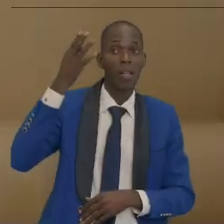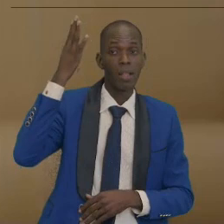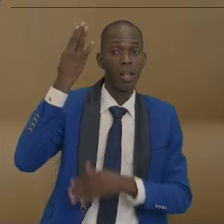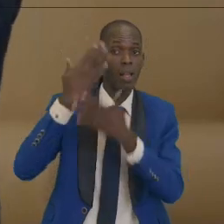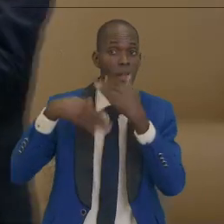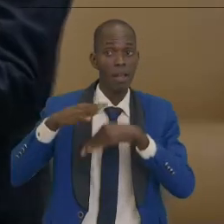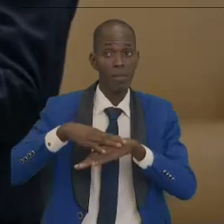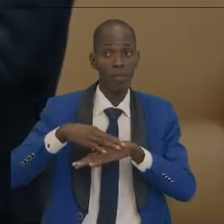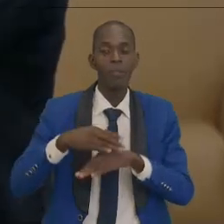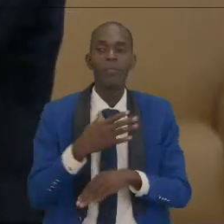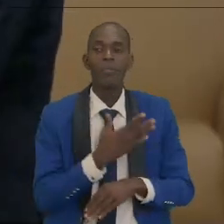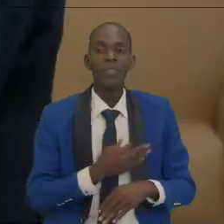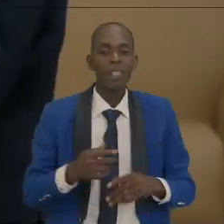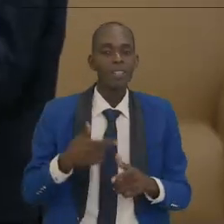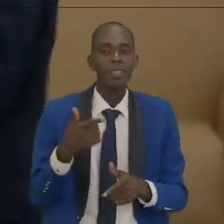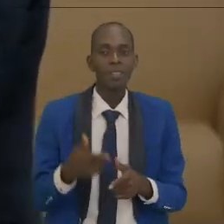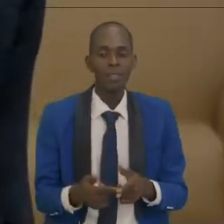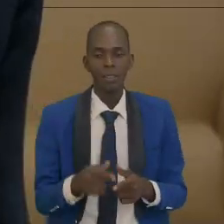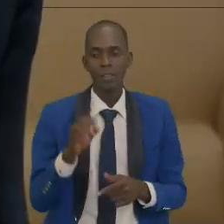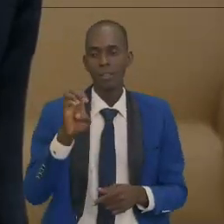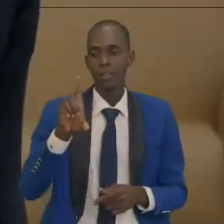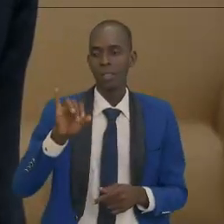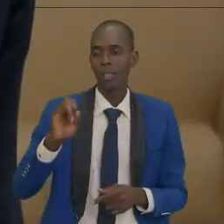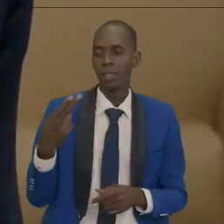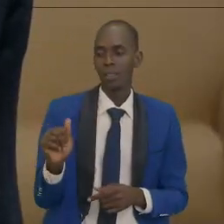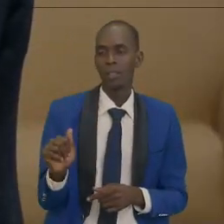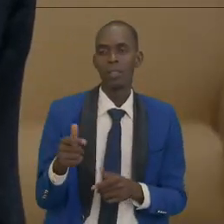and then eventually like shakima